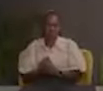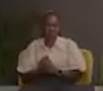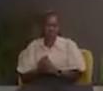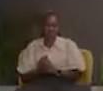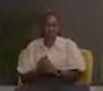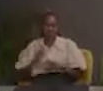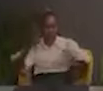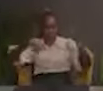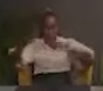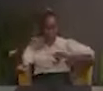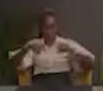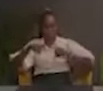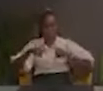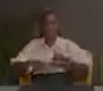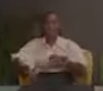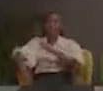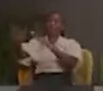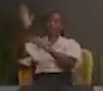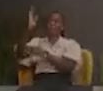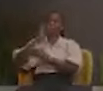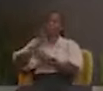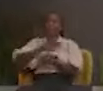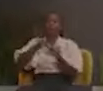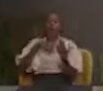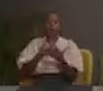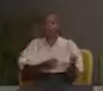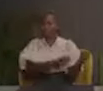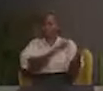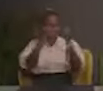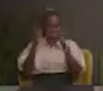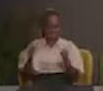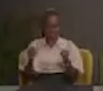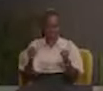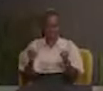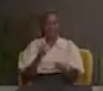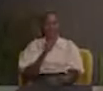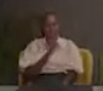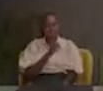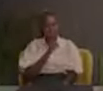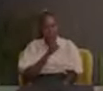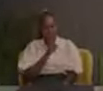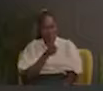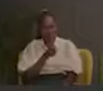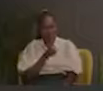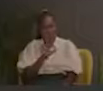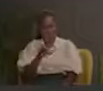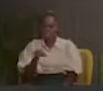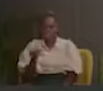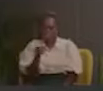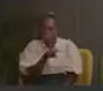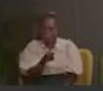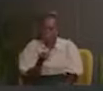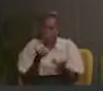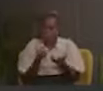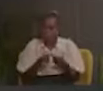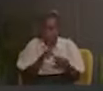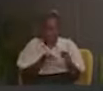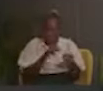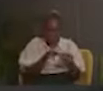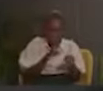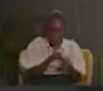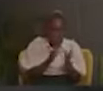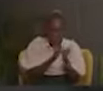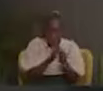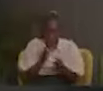say, God is almighty. It is true. You want to walk in Bible faith, you must have